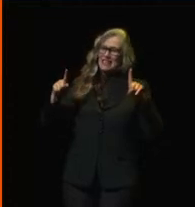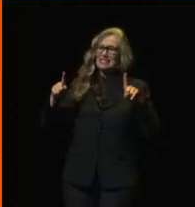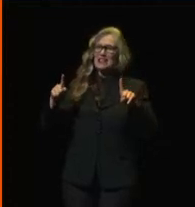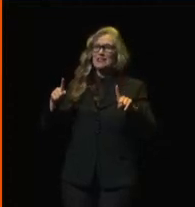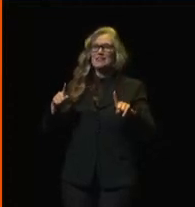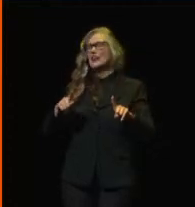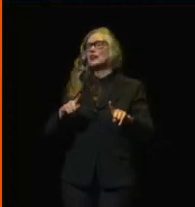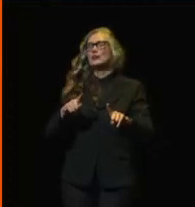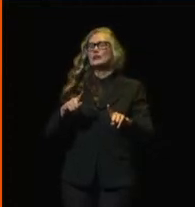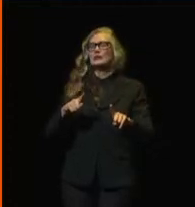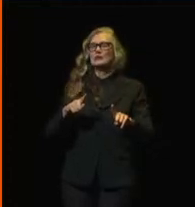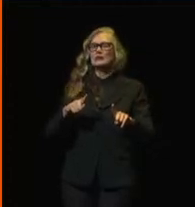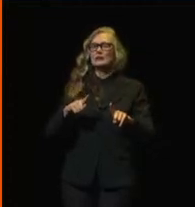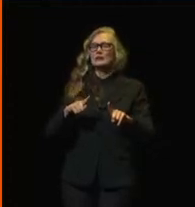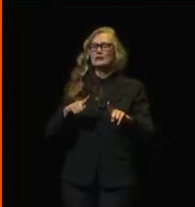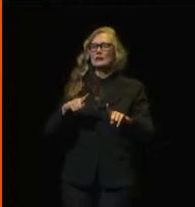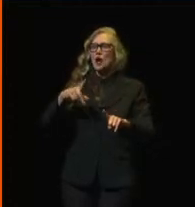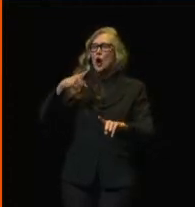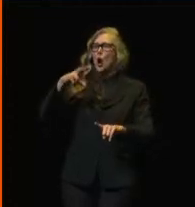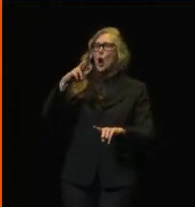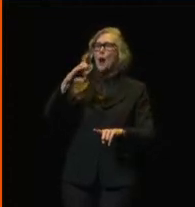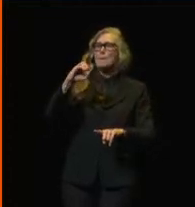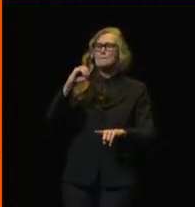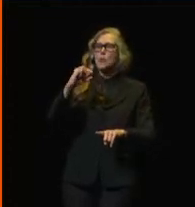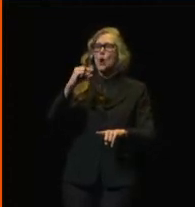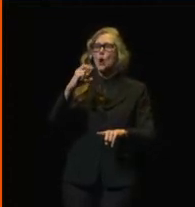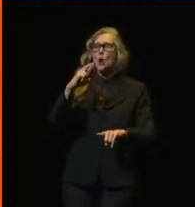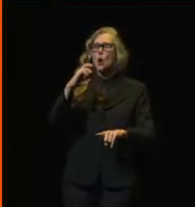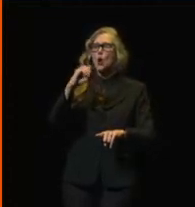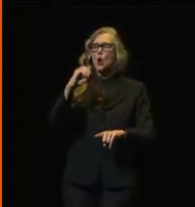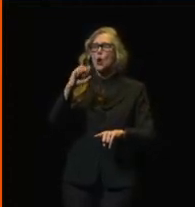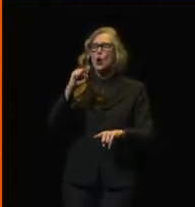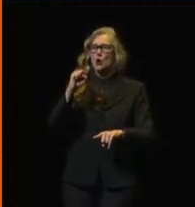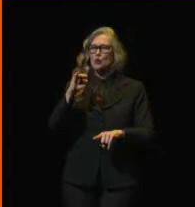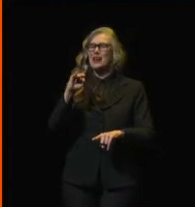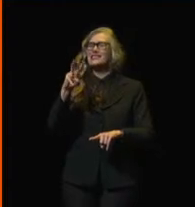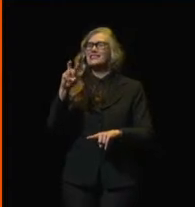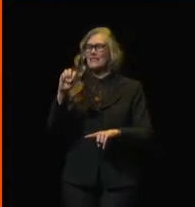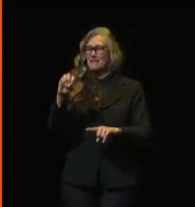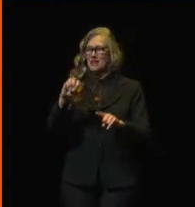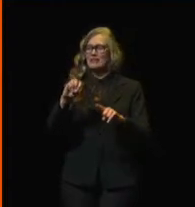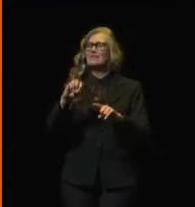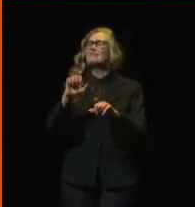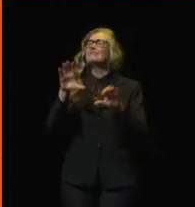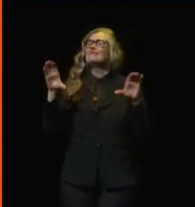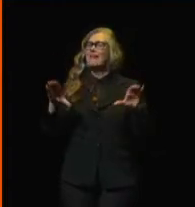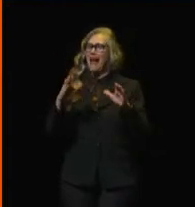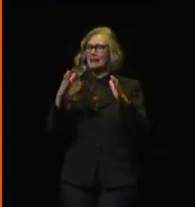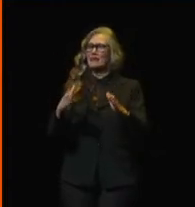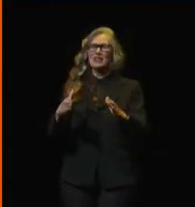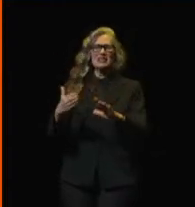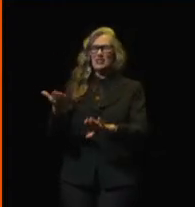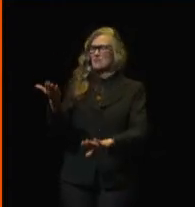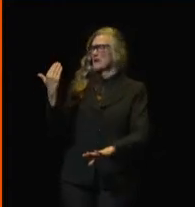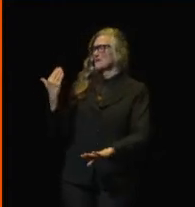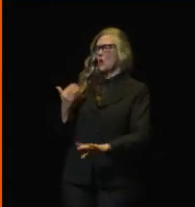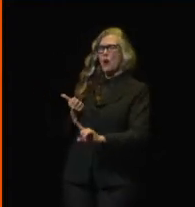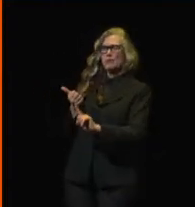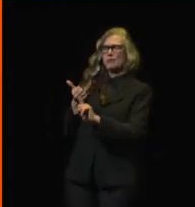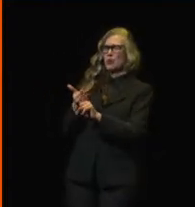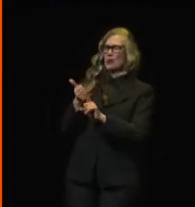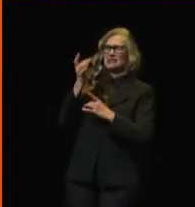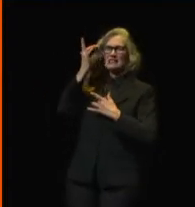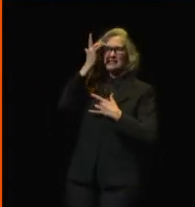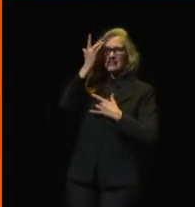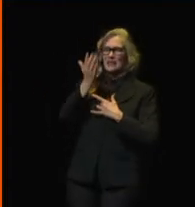progressive activist long before he got sick. I first became aware of him with his fights